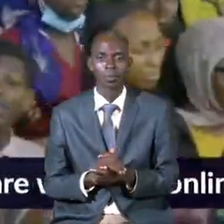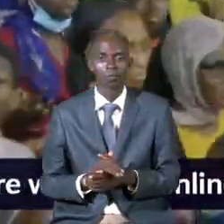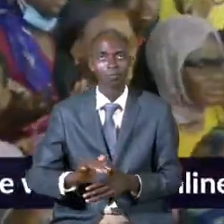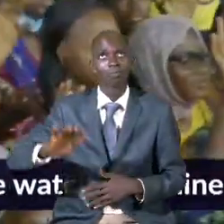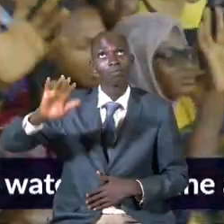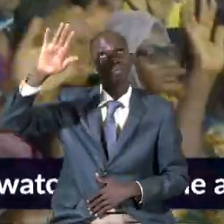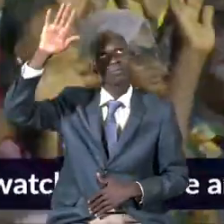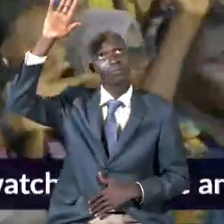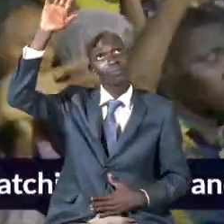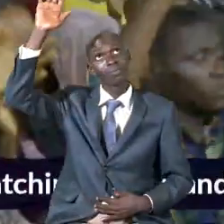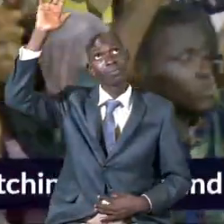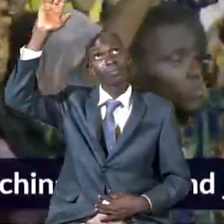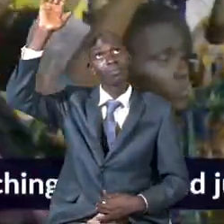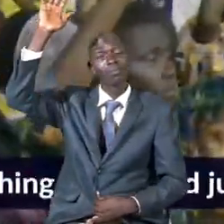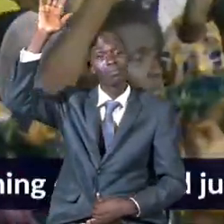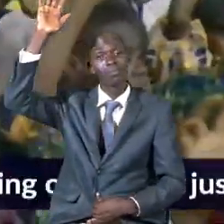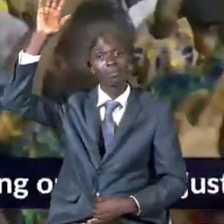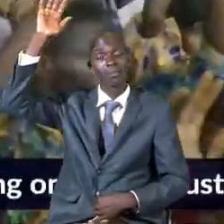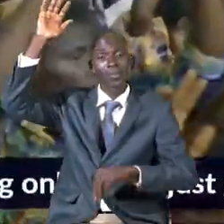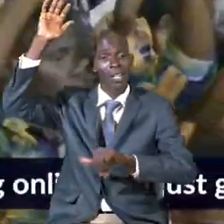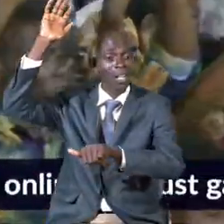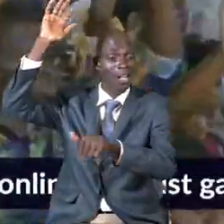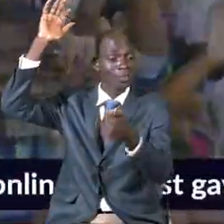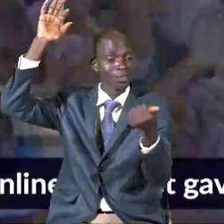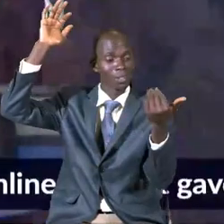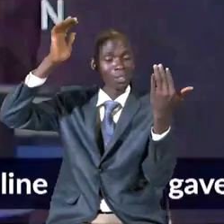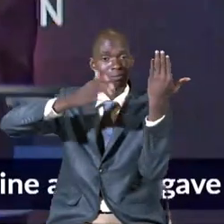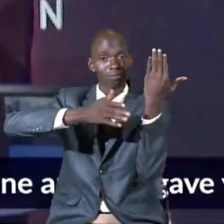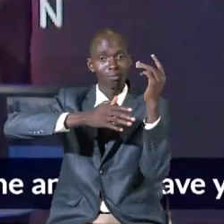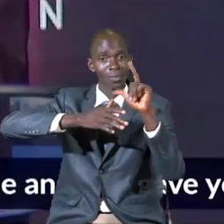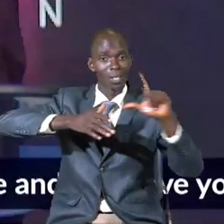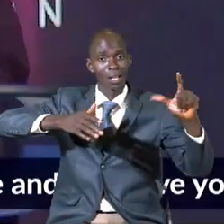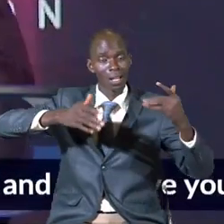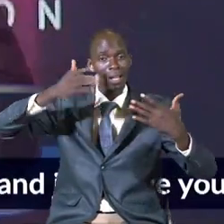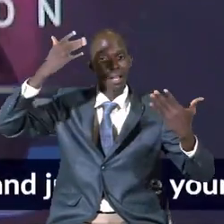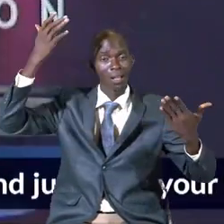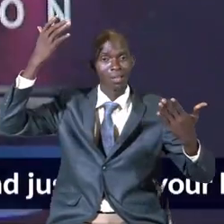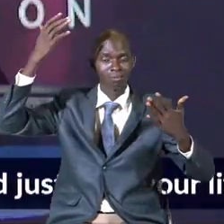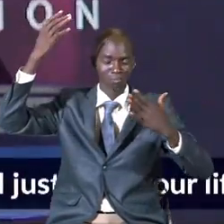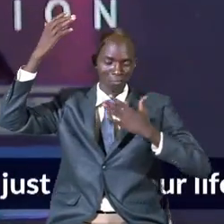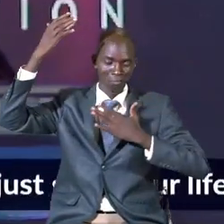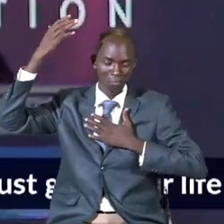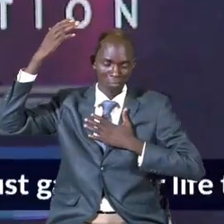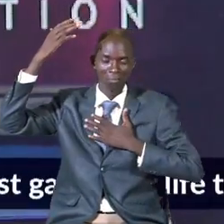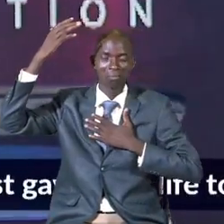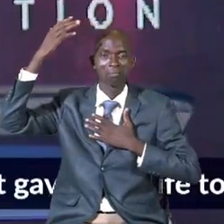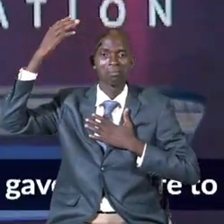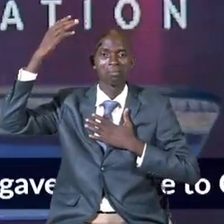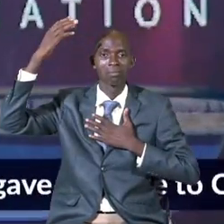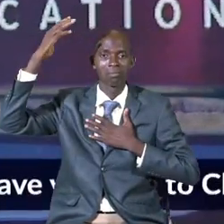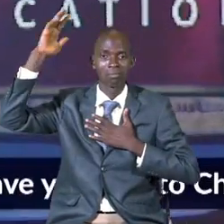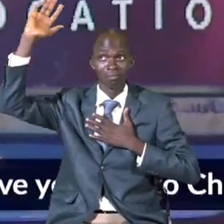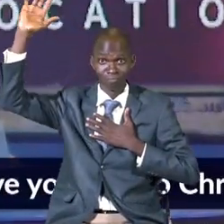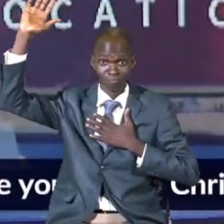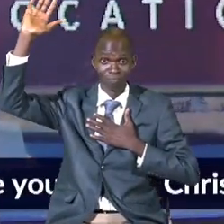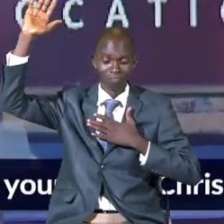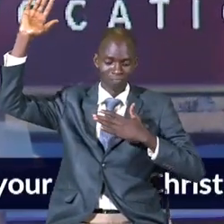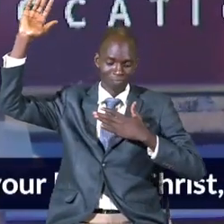hand and leave your other hand on your chest on your heart he wants to